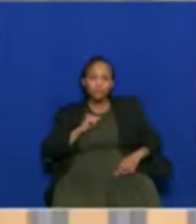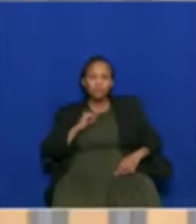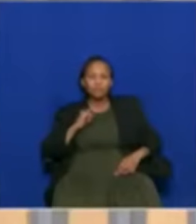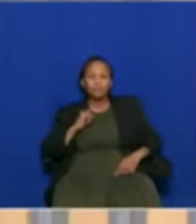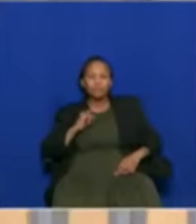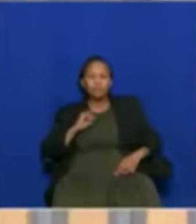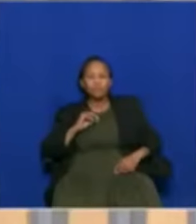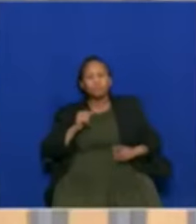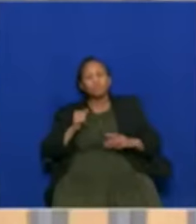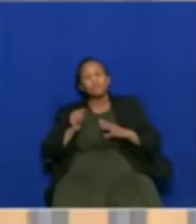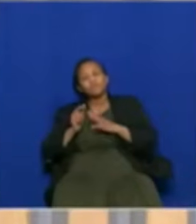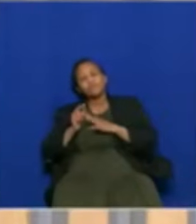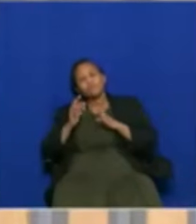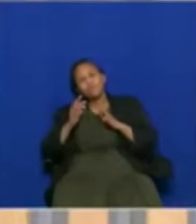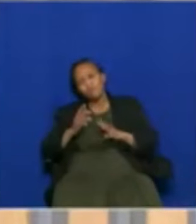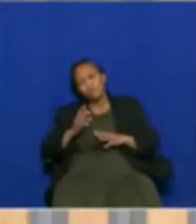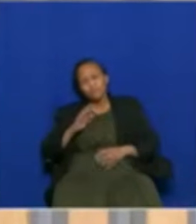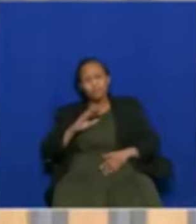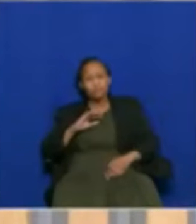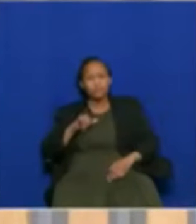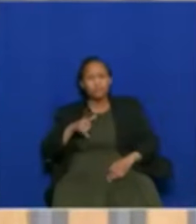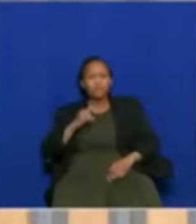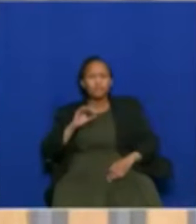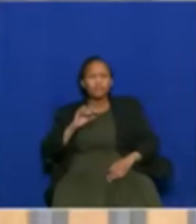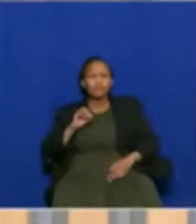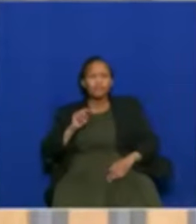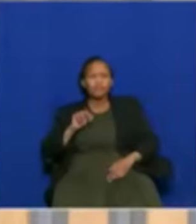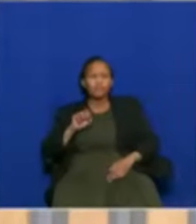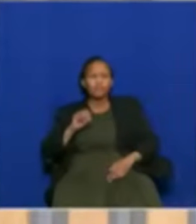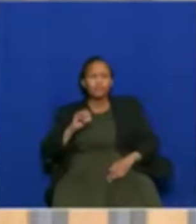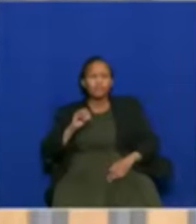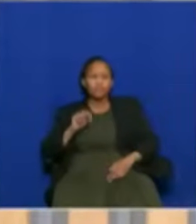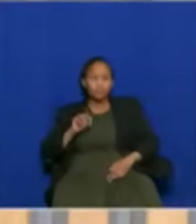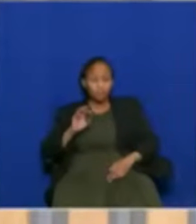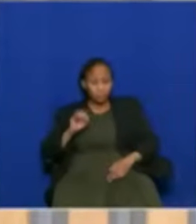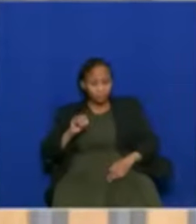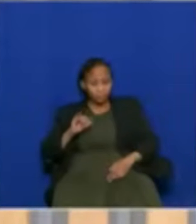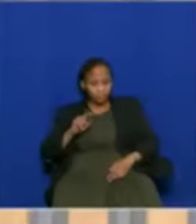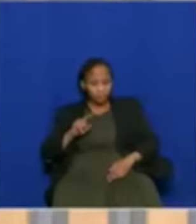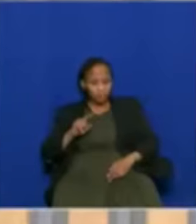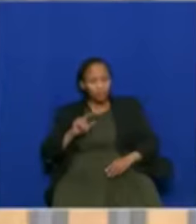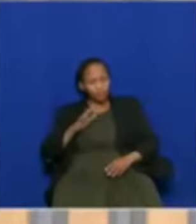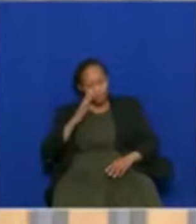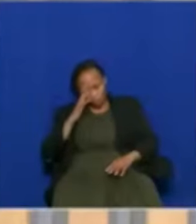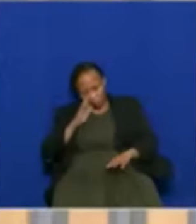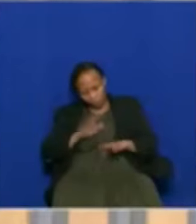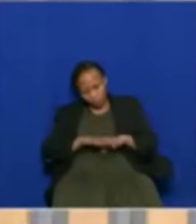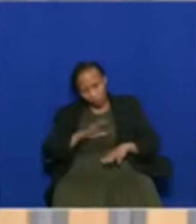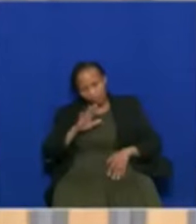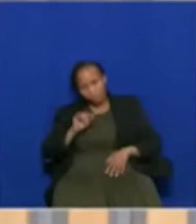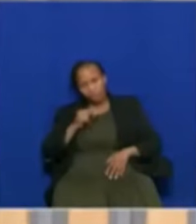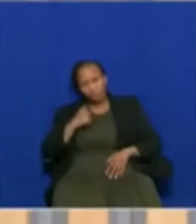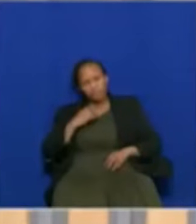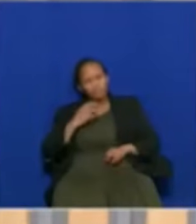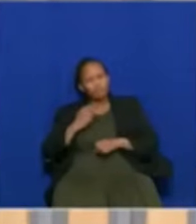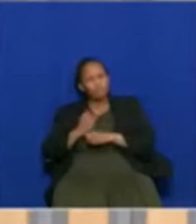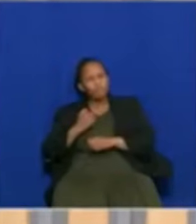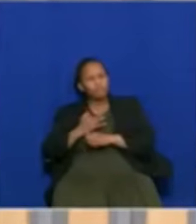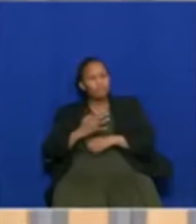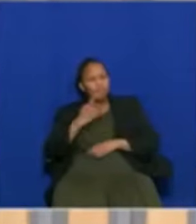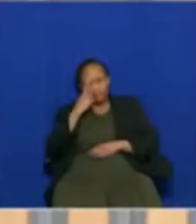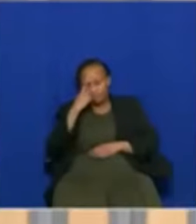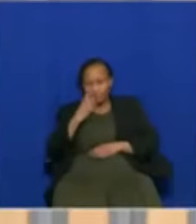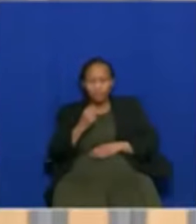has. And I find it difficult to believe or accept that you would not have